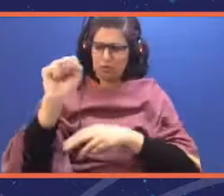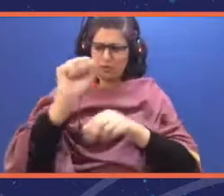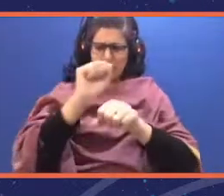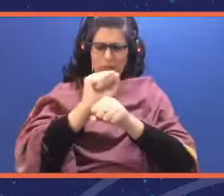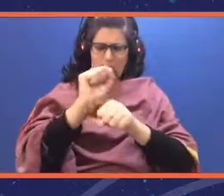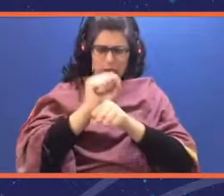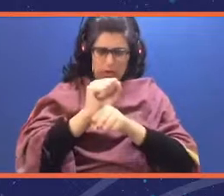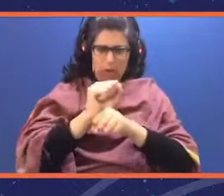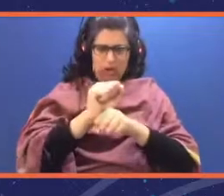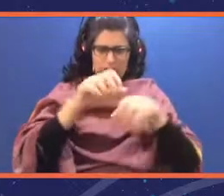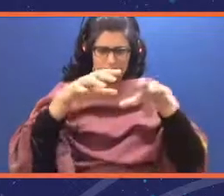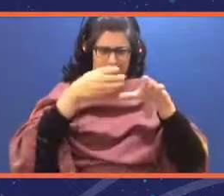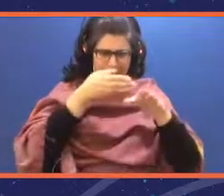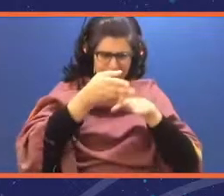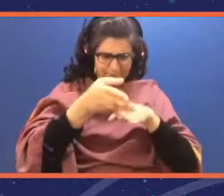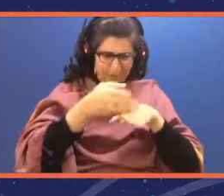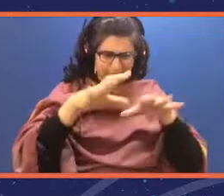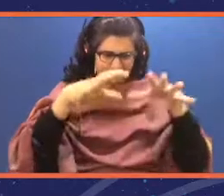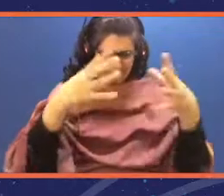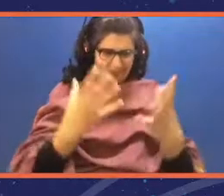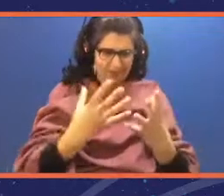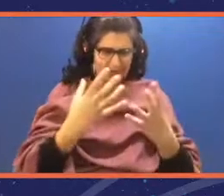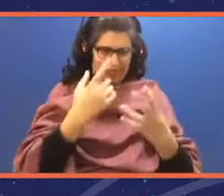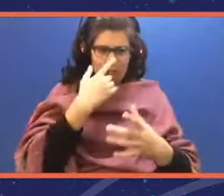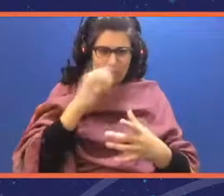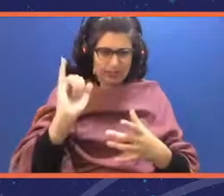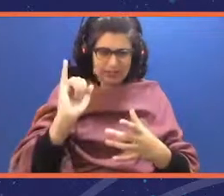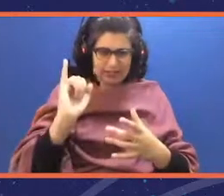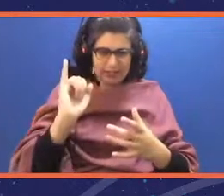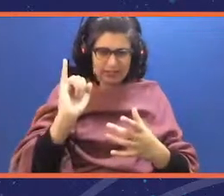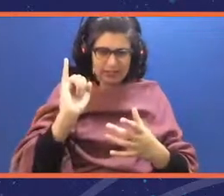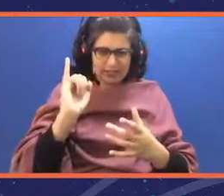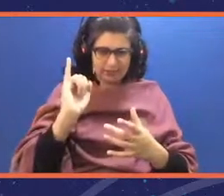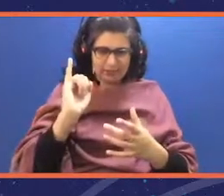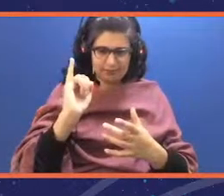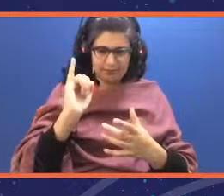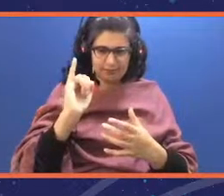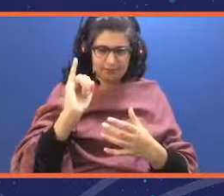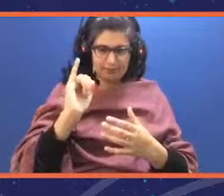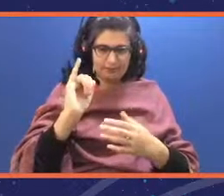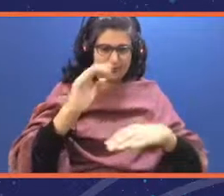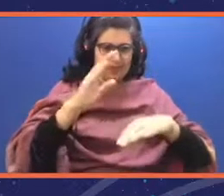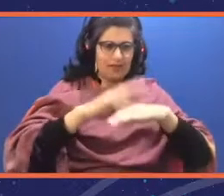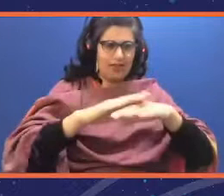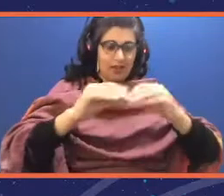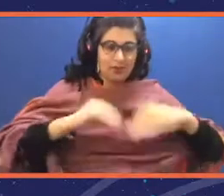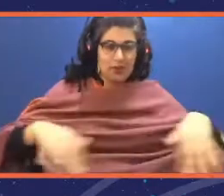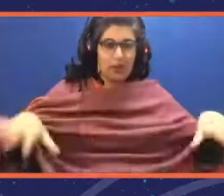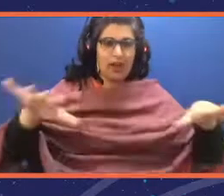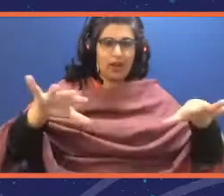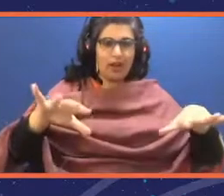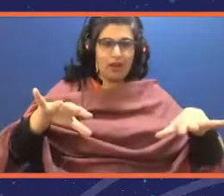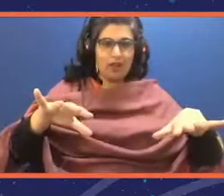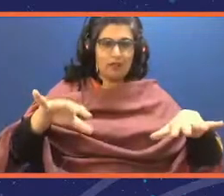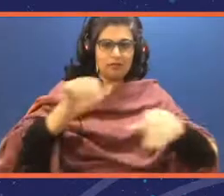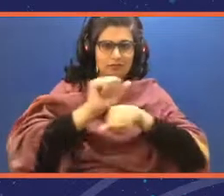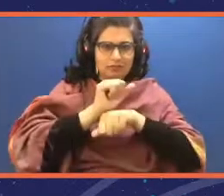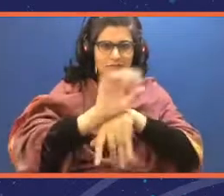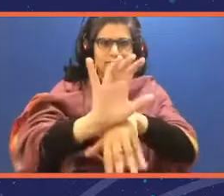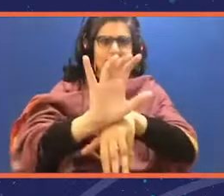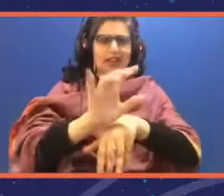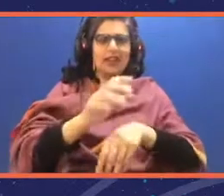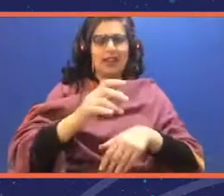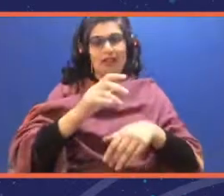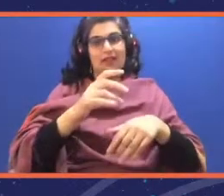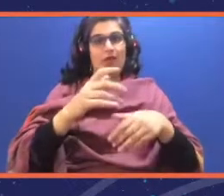and, you know, what it looks like to be on the ground, and at the front, what we